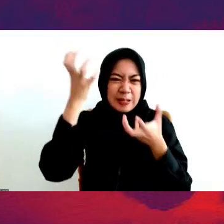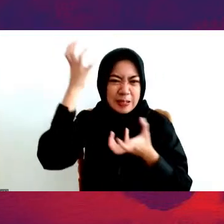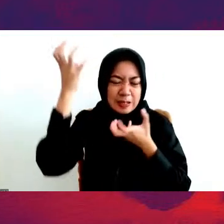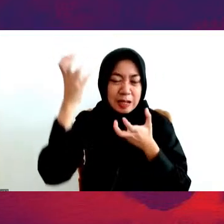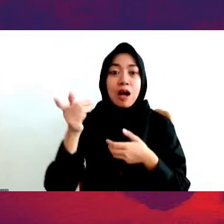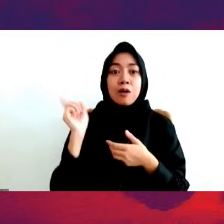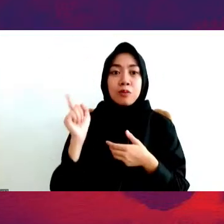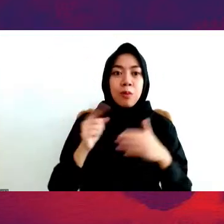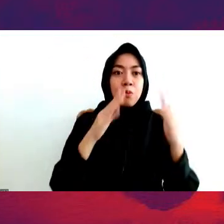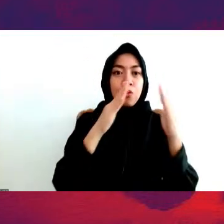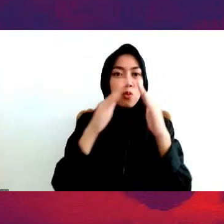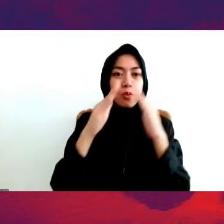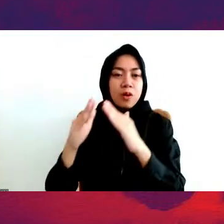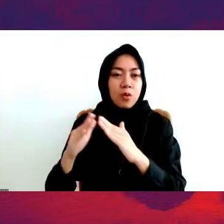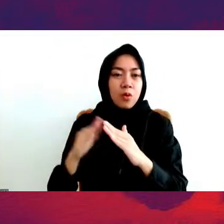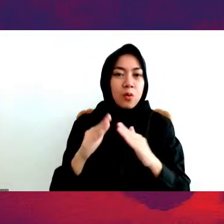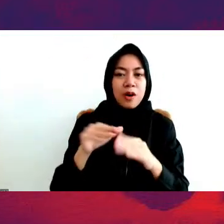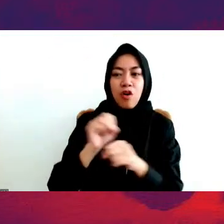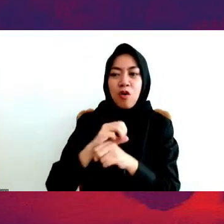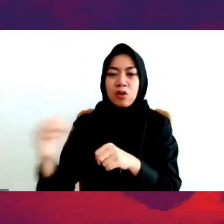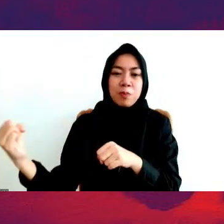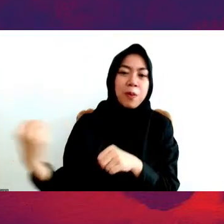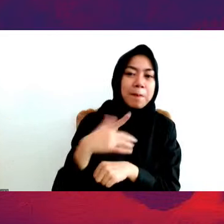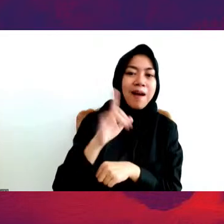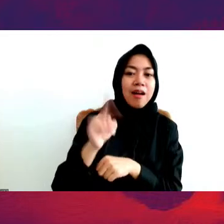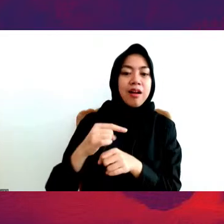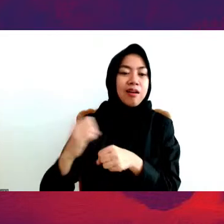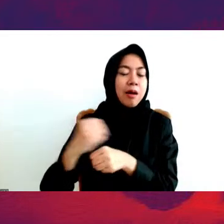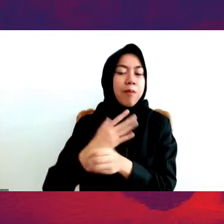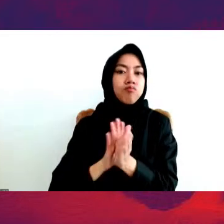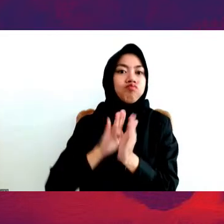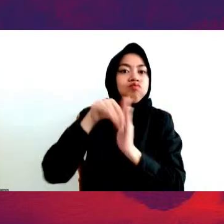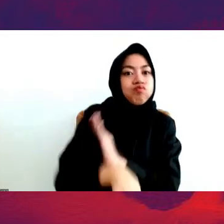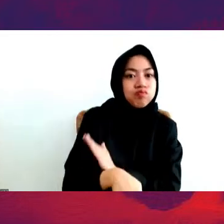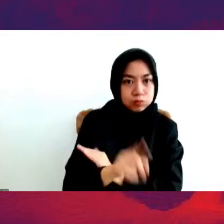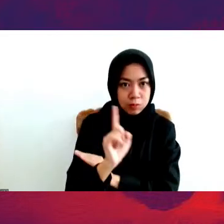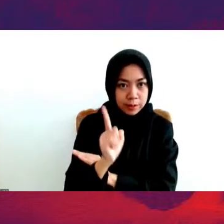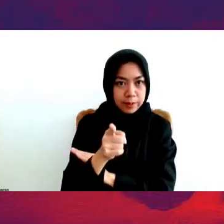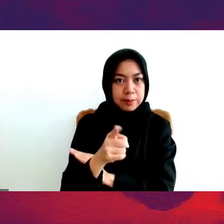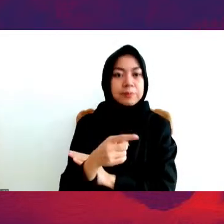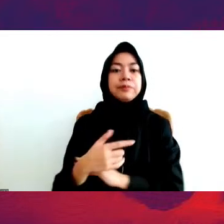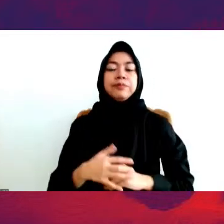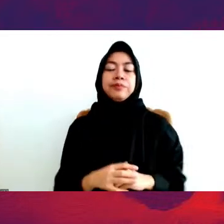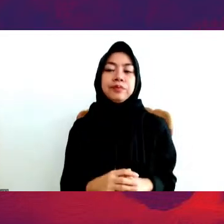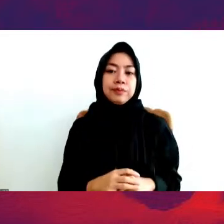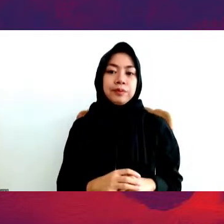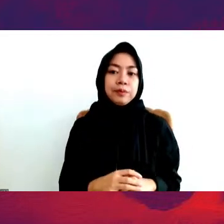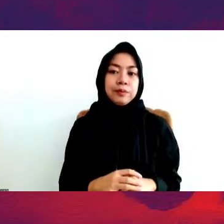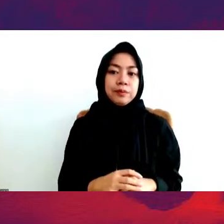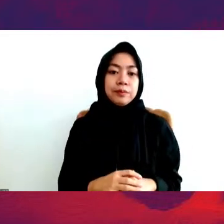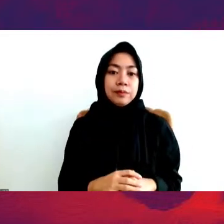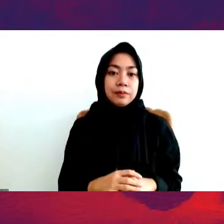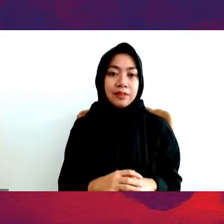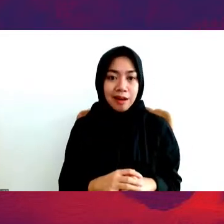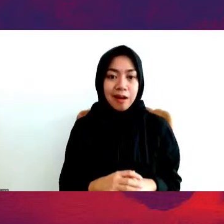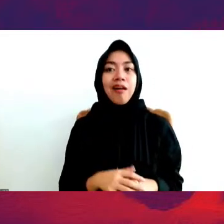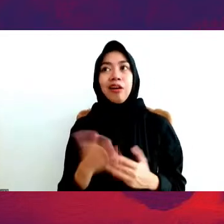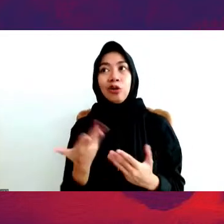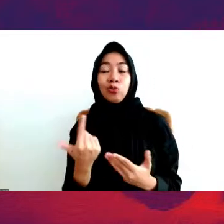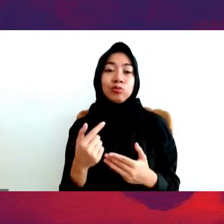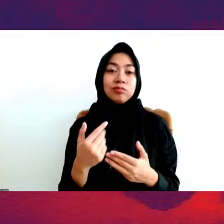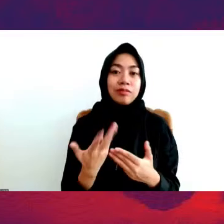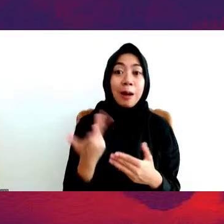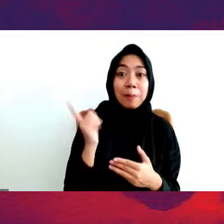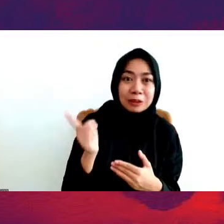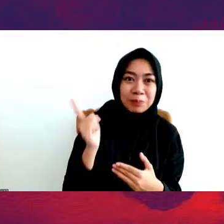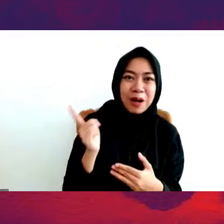severely affected by the COVID. The main reason mostly are related to money and job issues, and